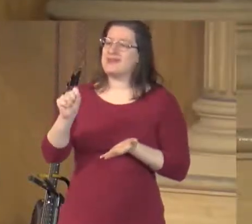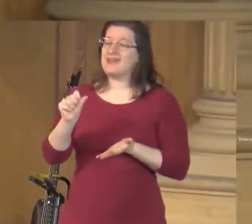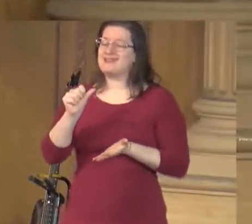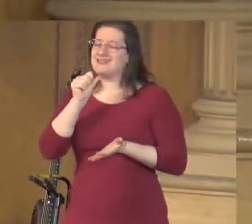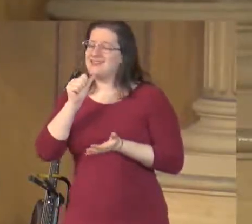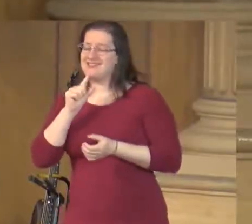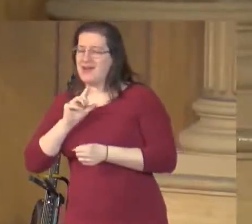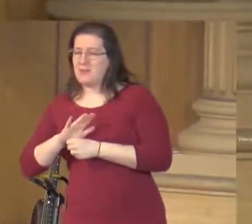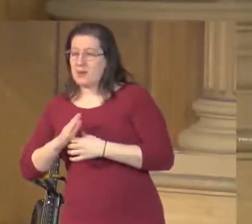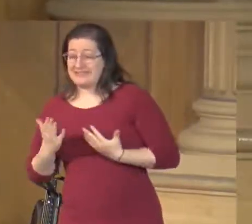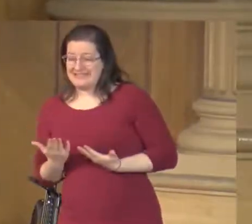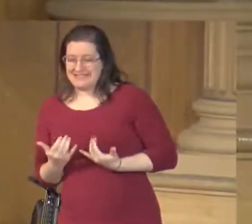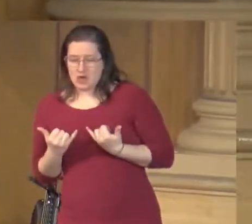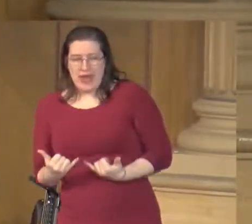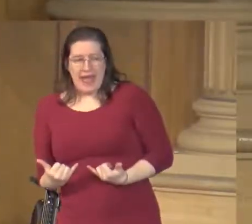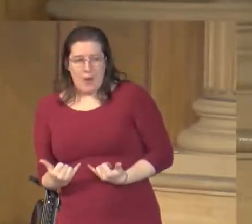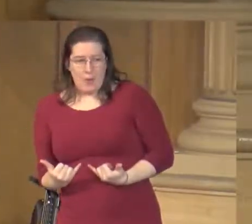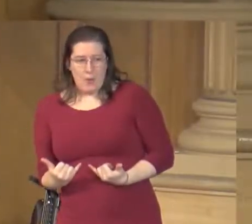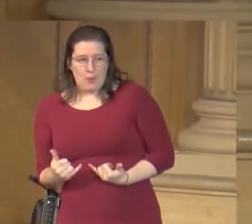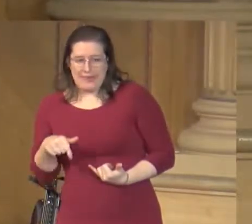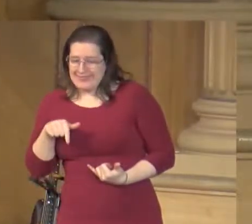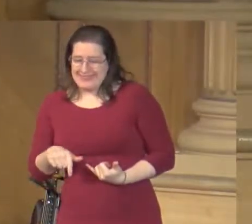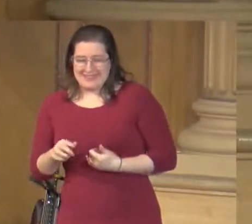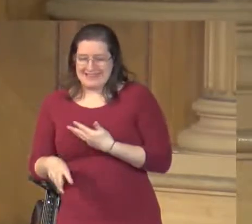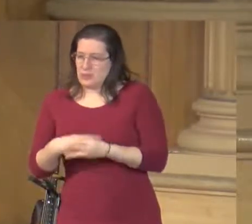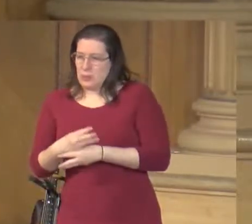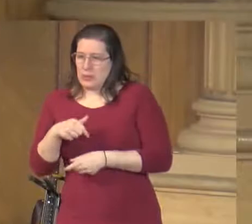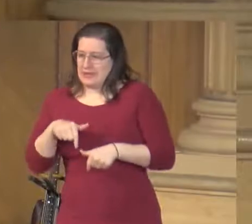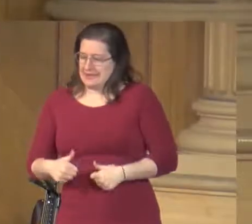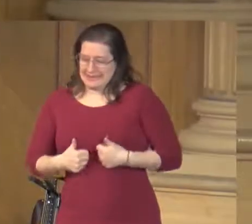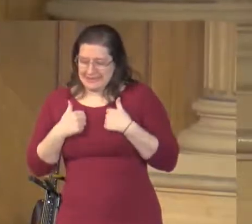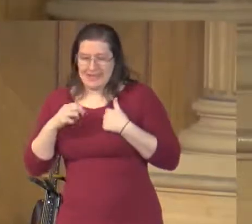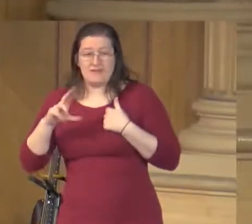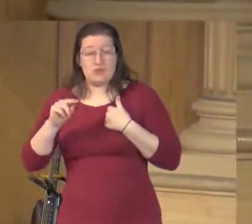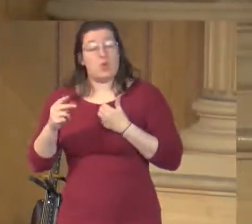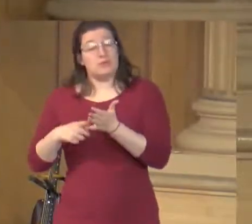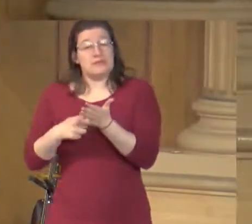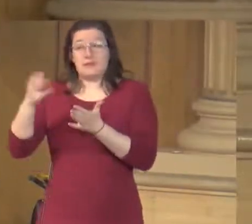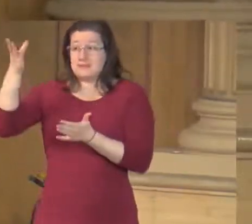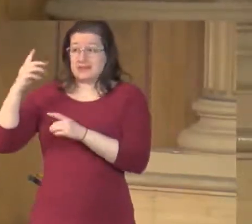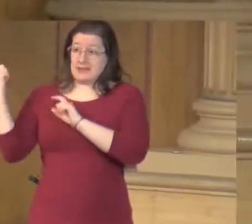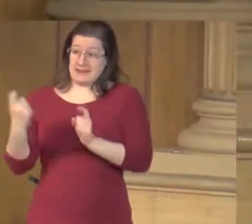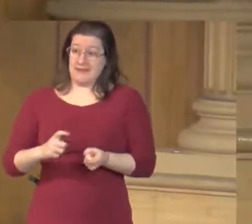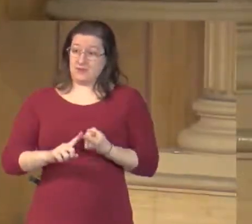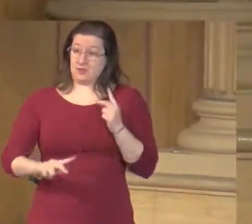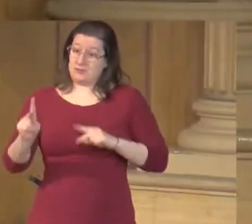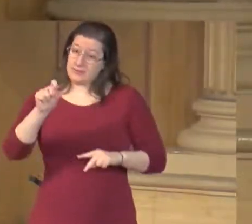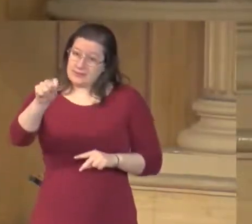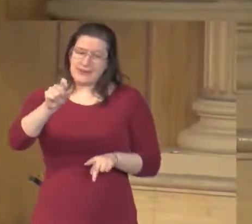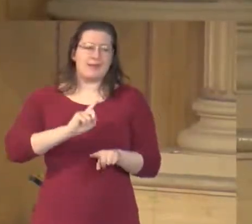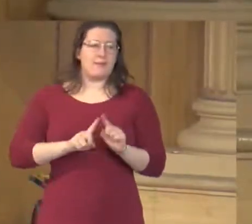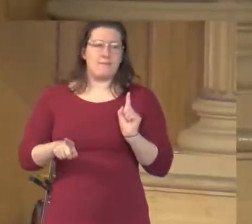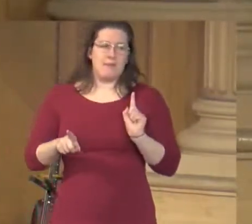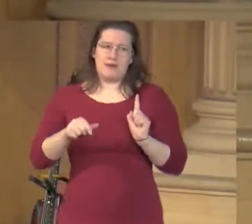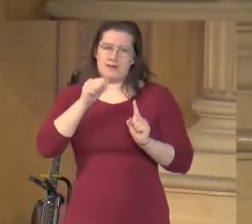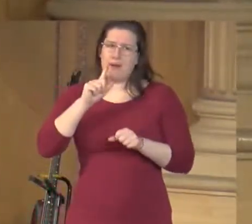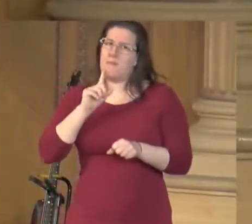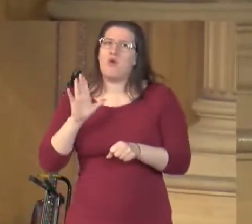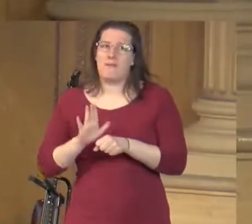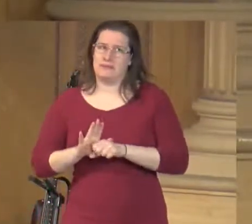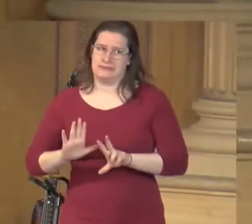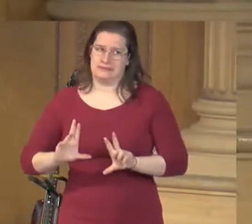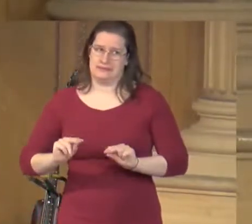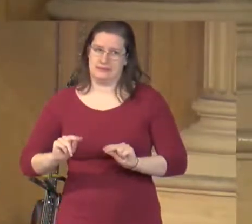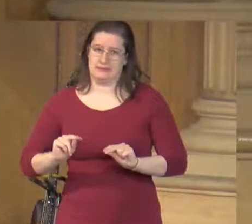guaranteed here in this life. Sometimes God does bless Christians with those things in this life, but they're guaranteed when we rise again and when we see him